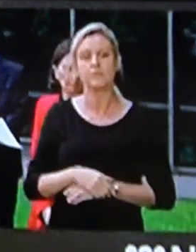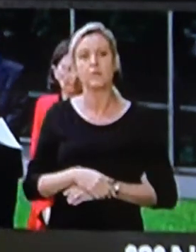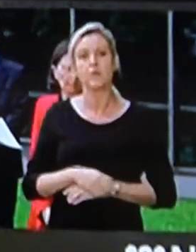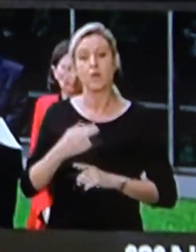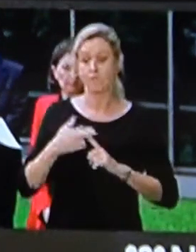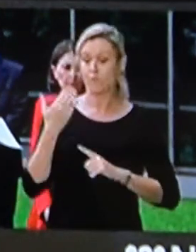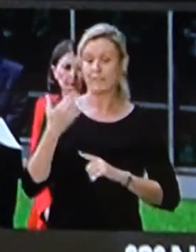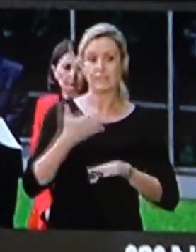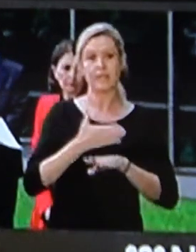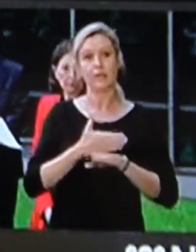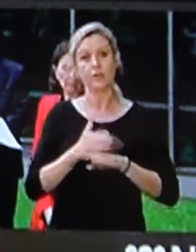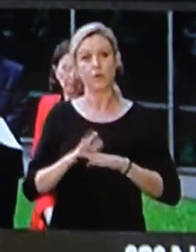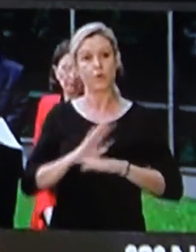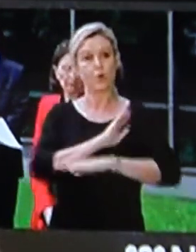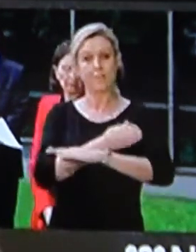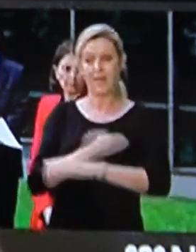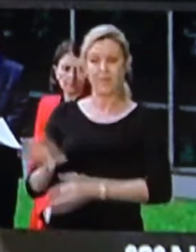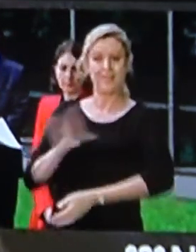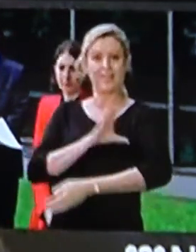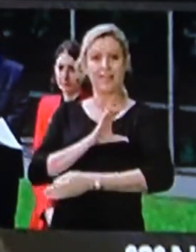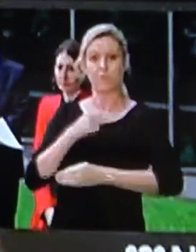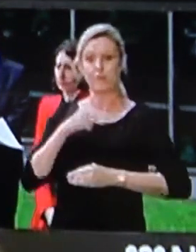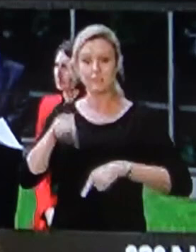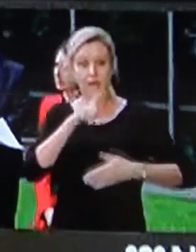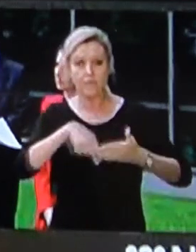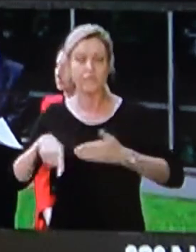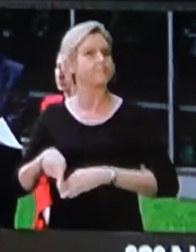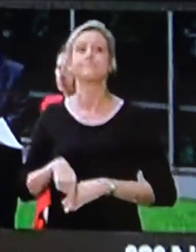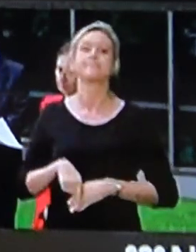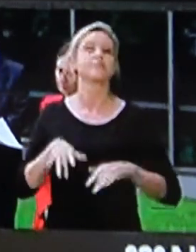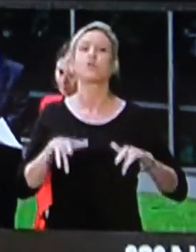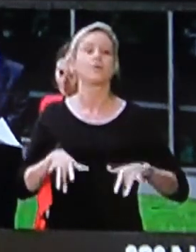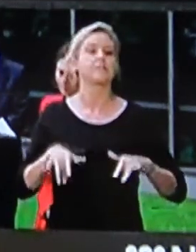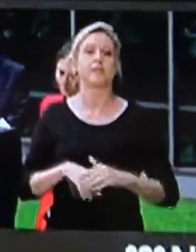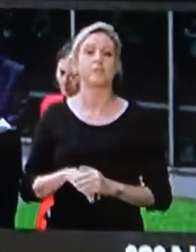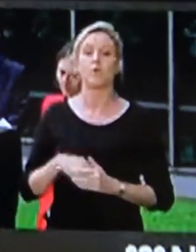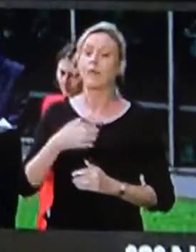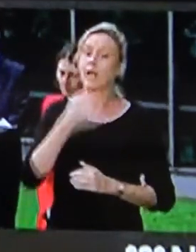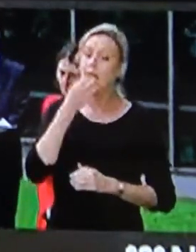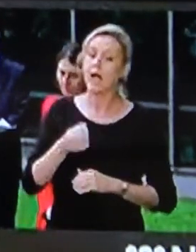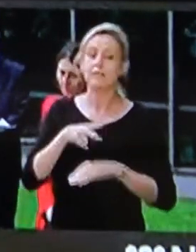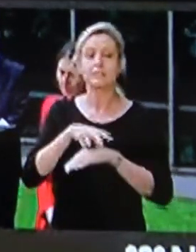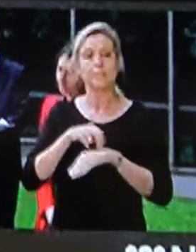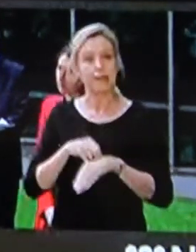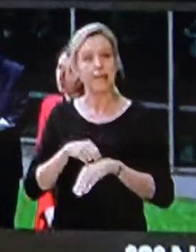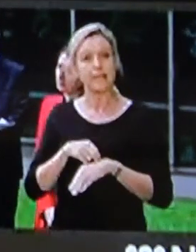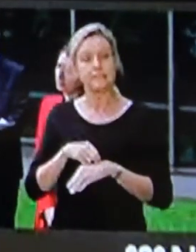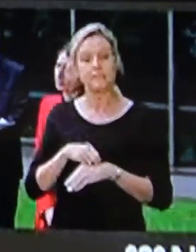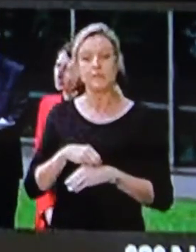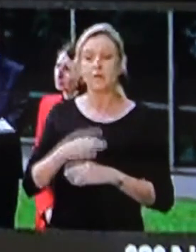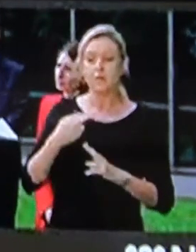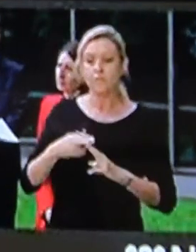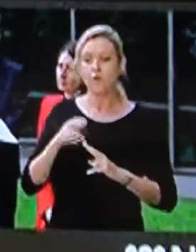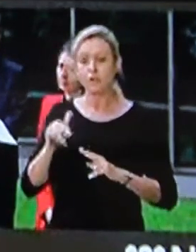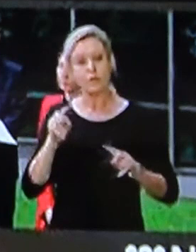new powers at this stage. I've asked police to show a high level of discretion. I've mentioned this yesterday and the day